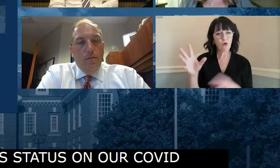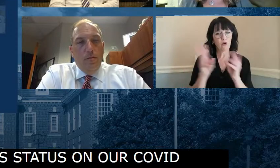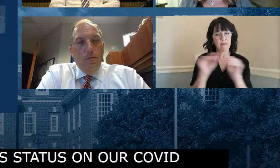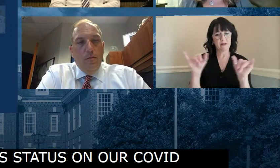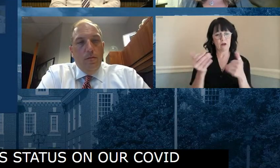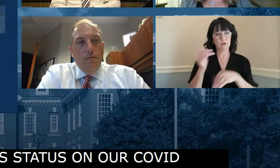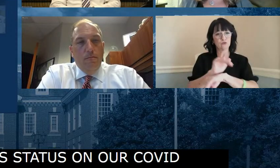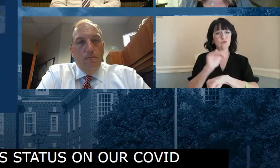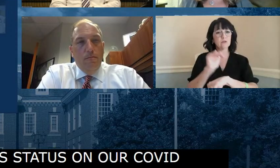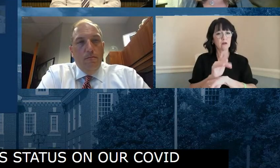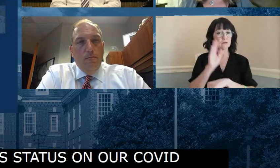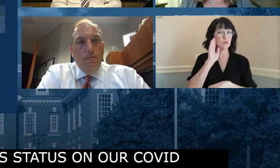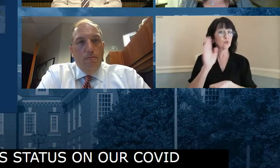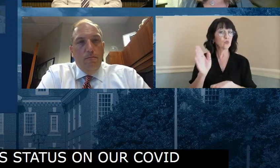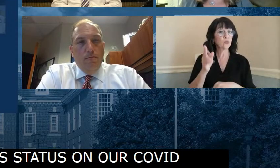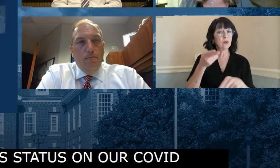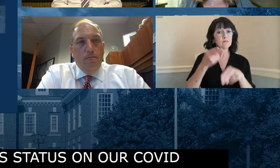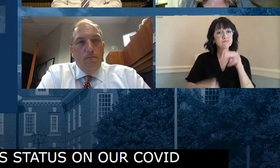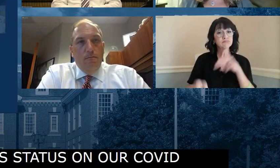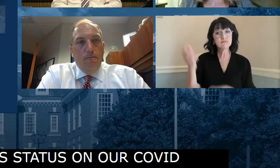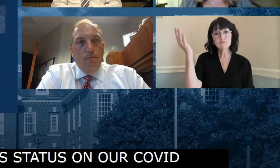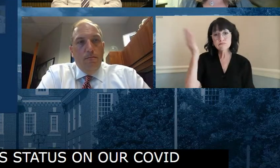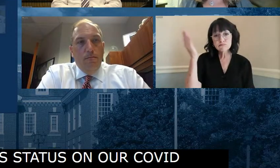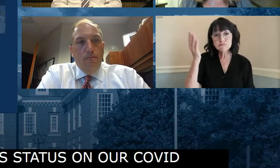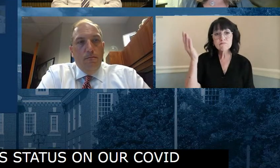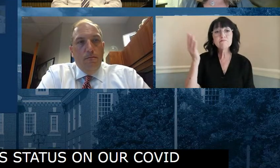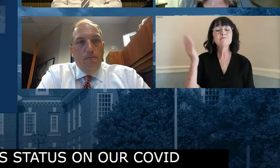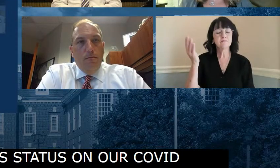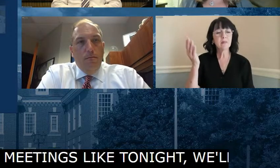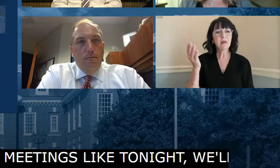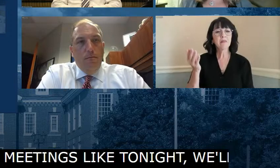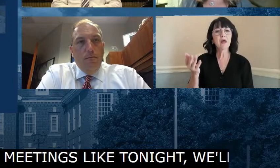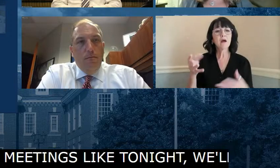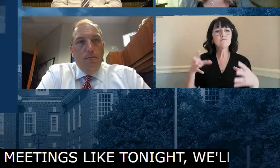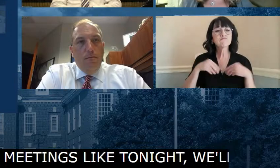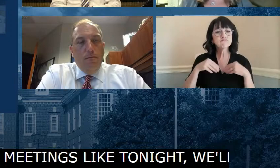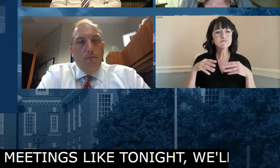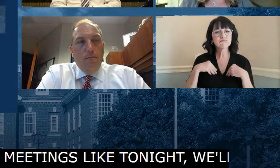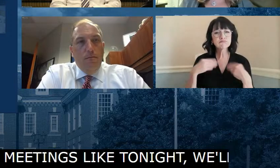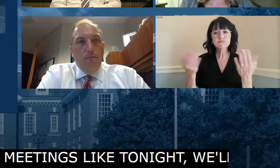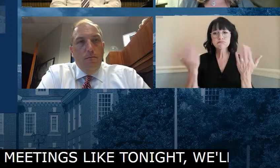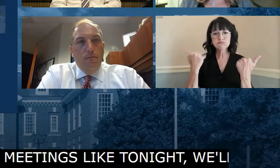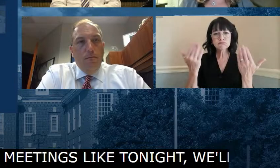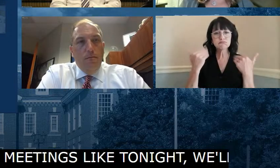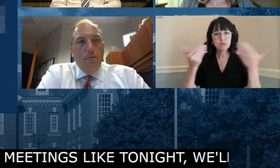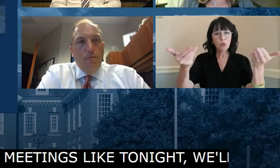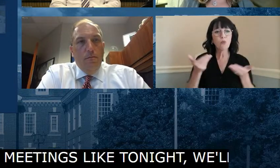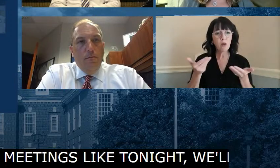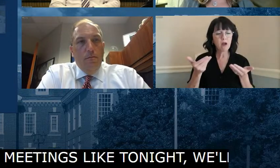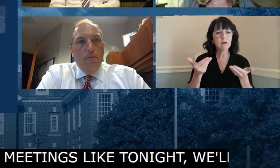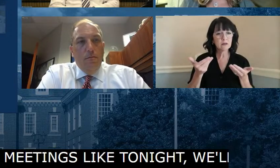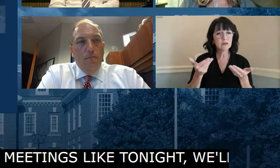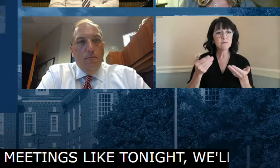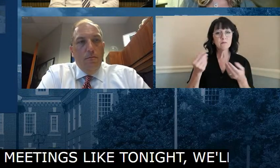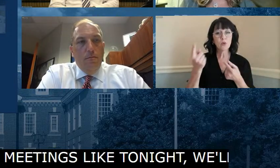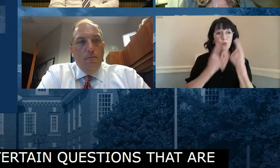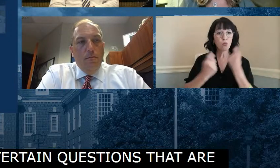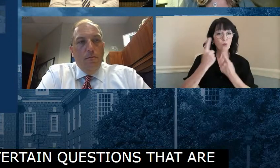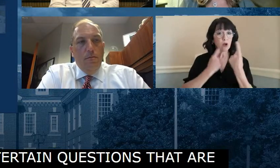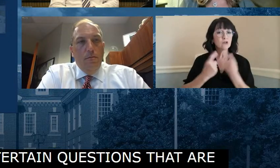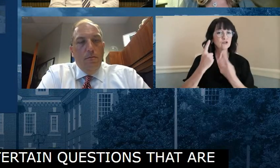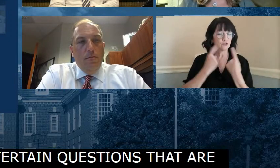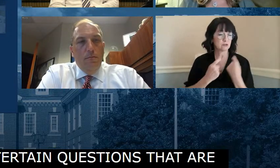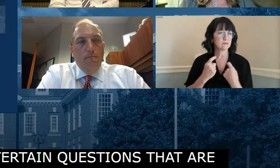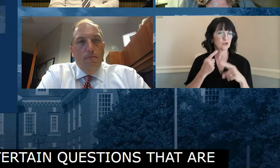brief presentation and then we'll entertain questions that are texted into the website. We're